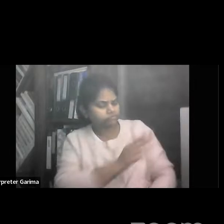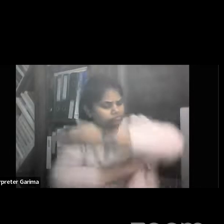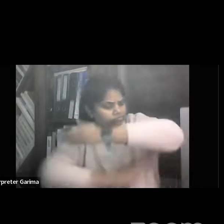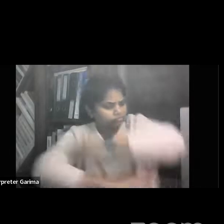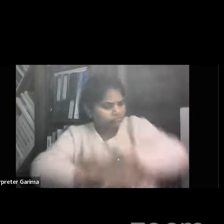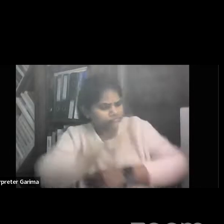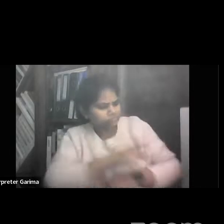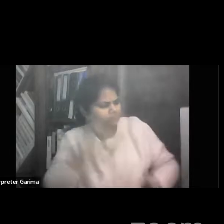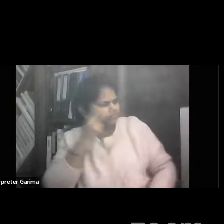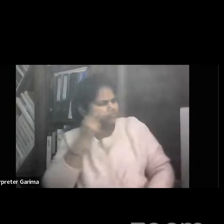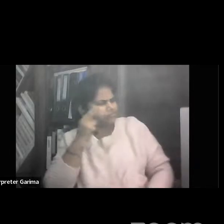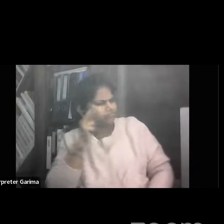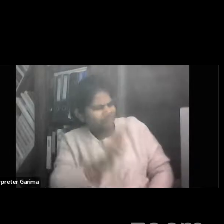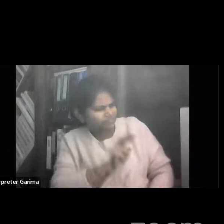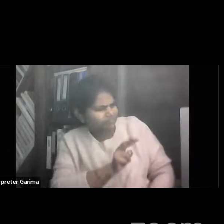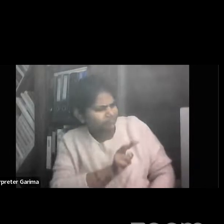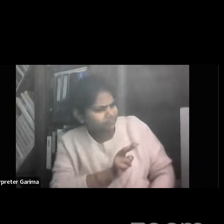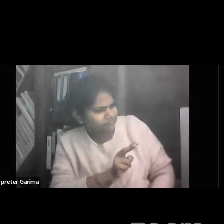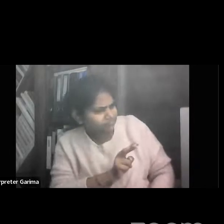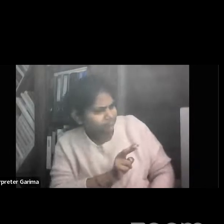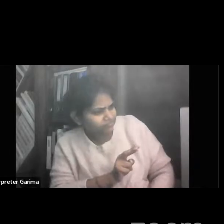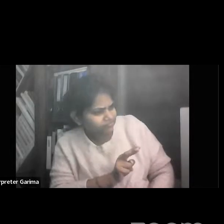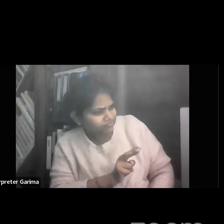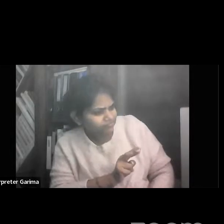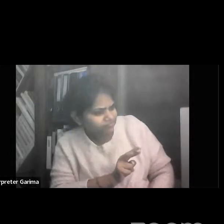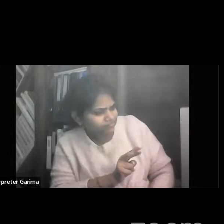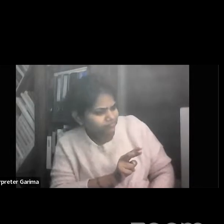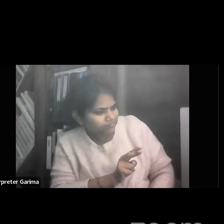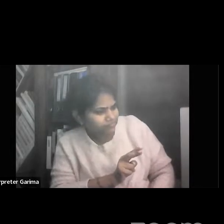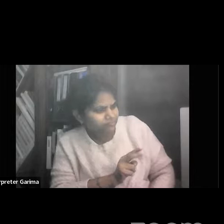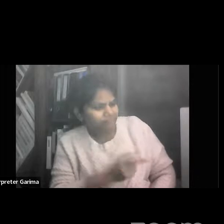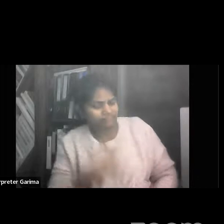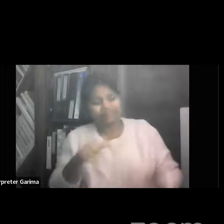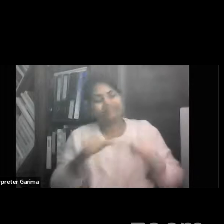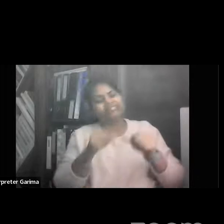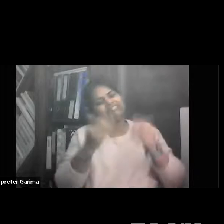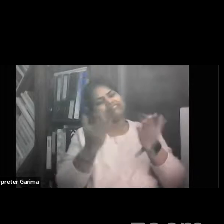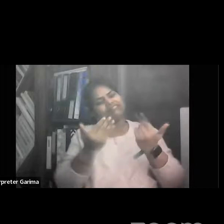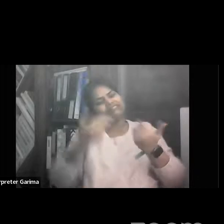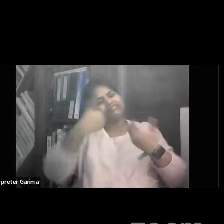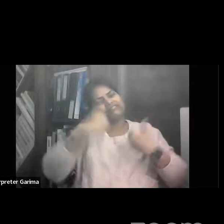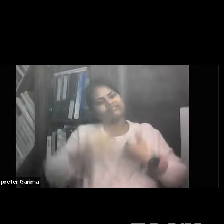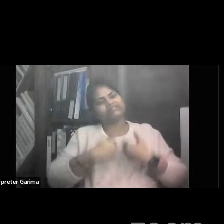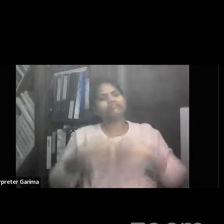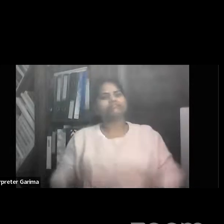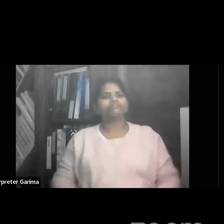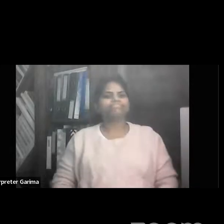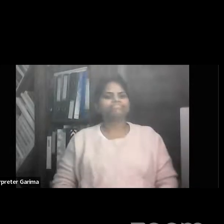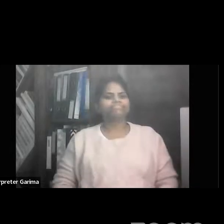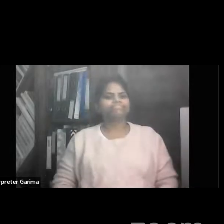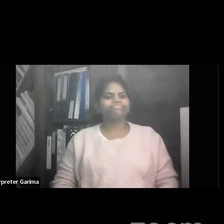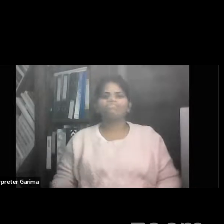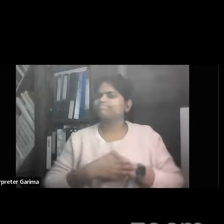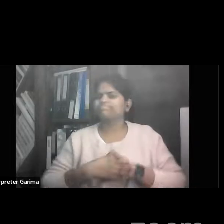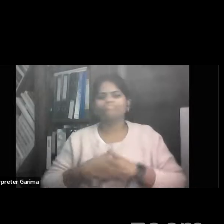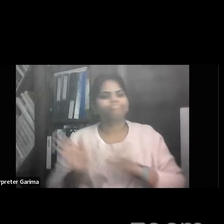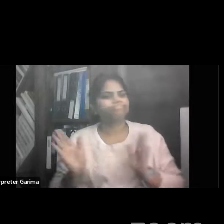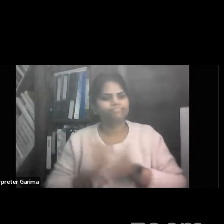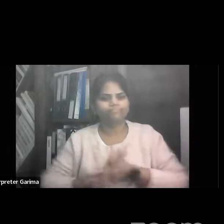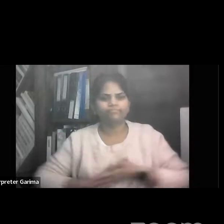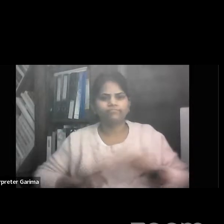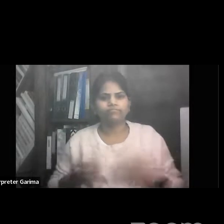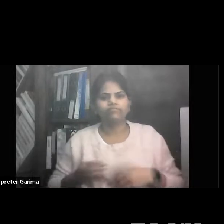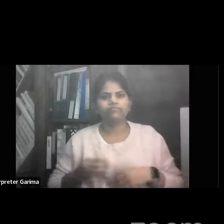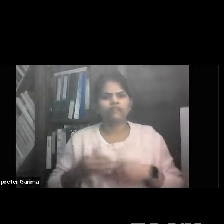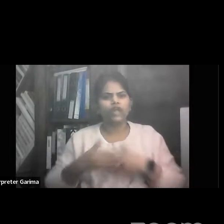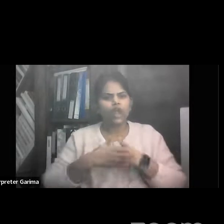is erased, I think. I think it is crushed by a kind of ableist gaze. Again, that is open to questions. Thank you so much. Right, Asijit.